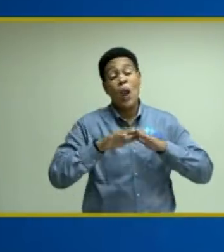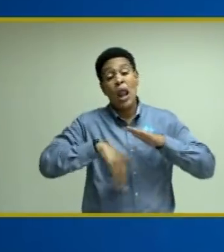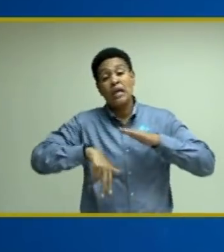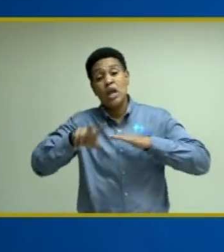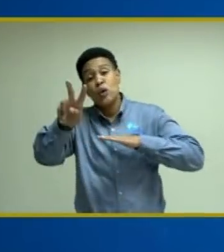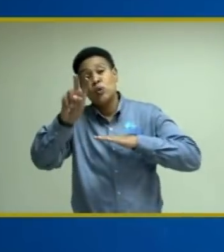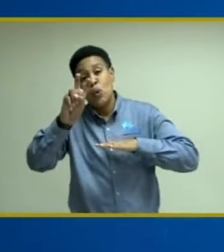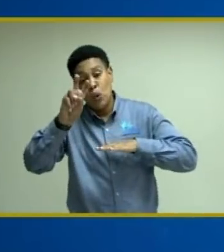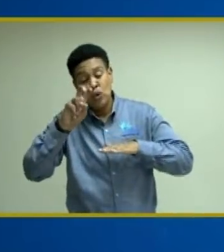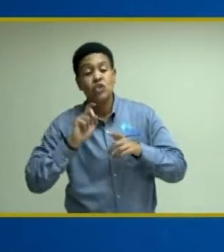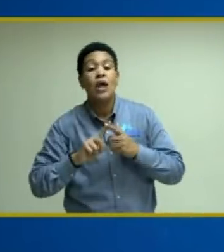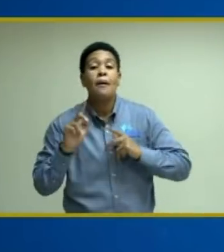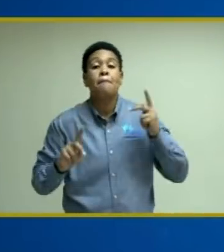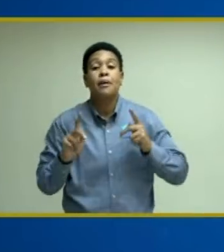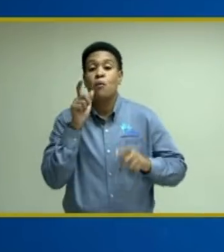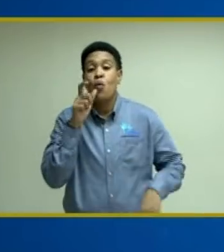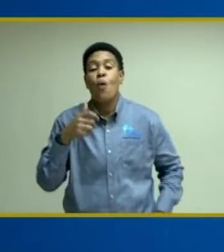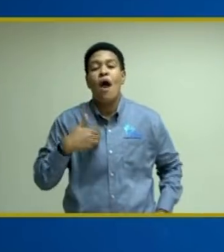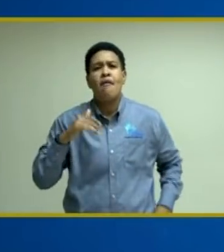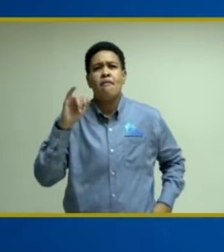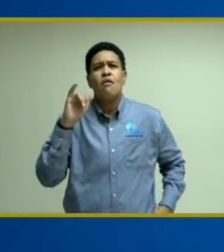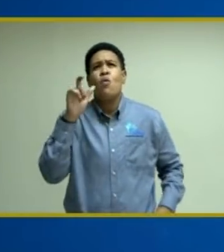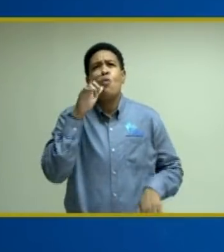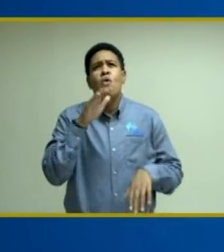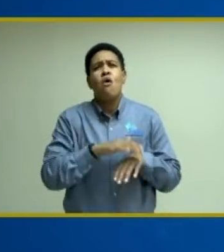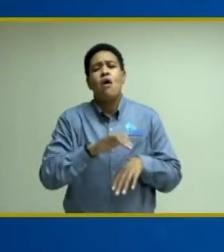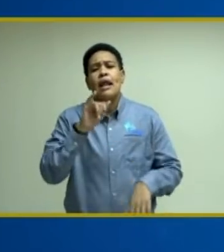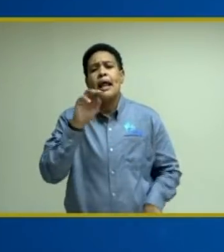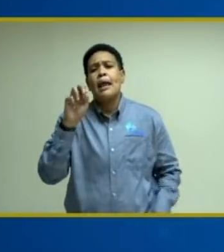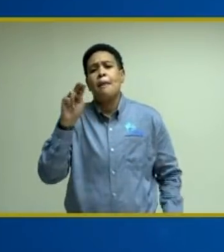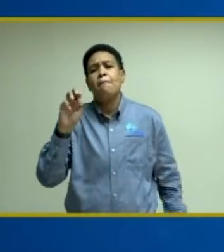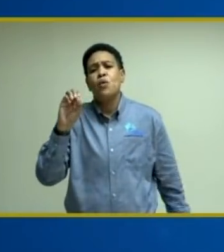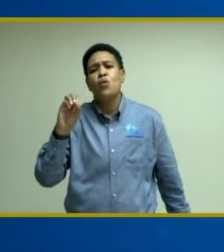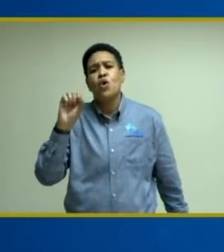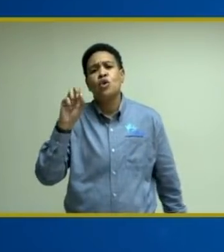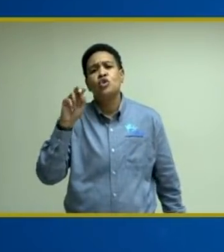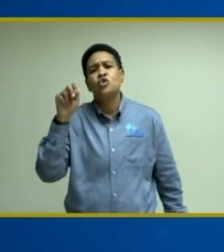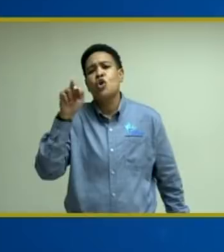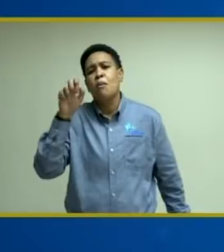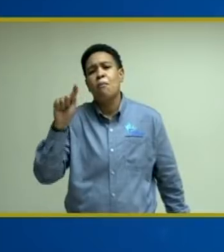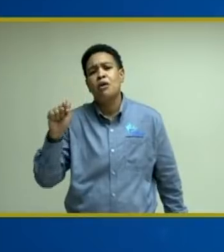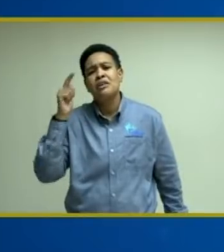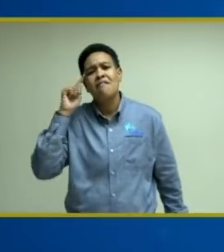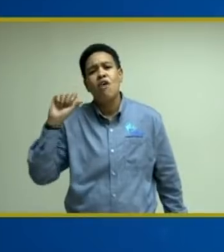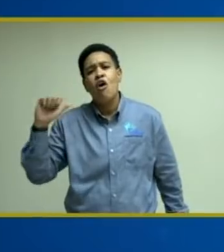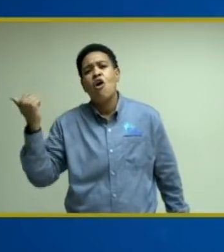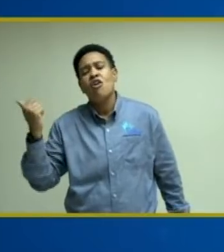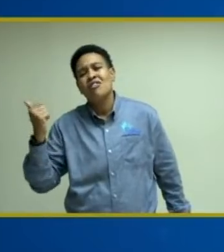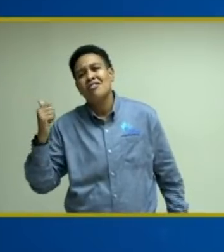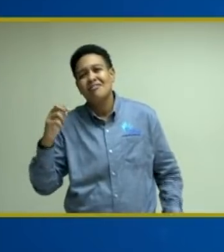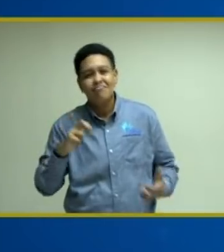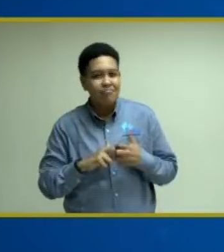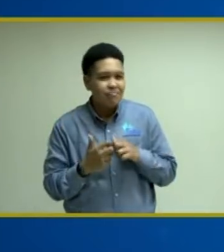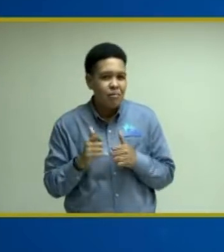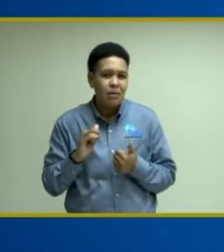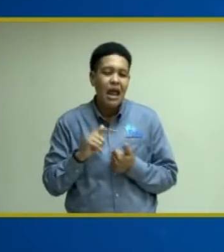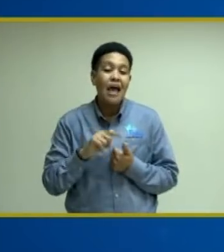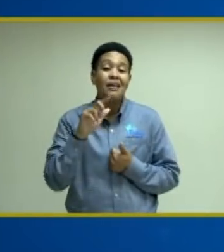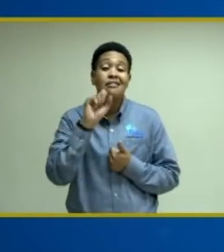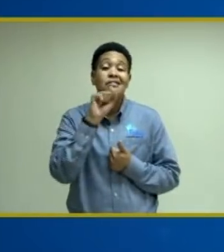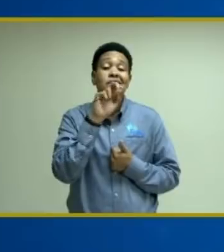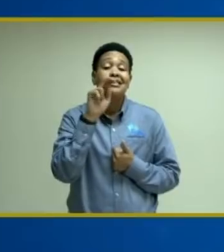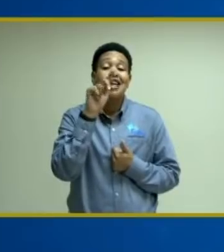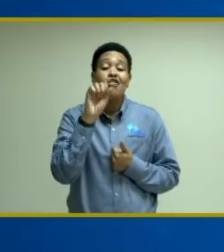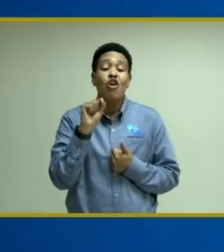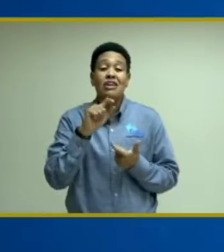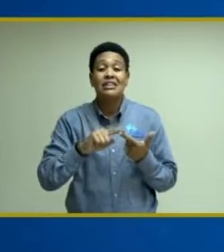and persons on immunosuppressants for other disorders, such as high-dose steroids and methotrexate.